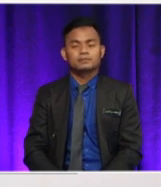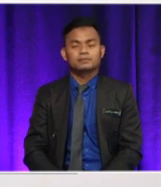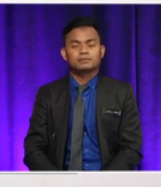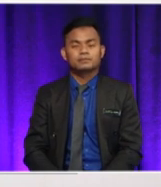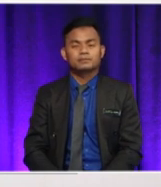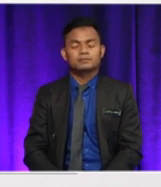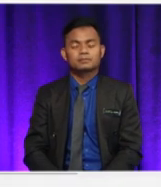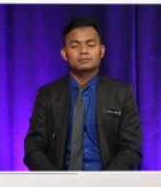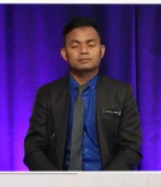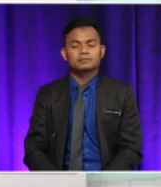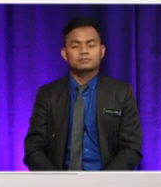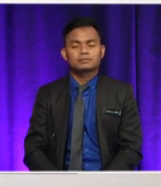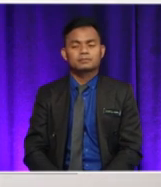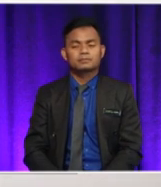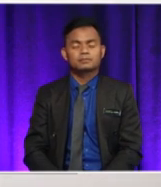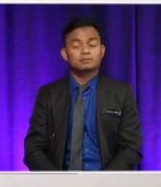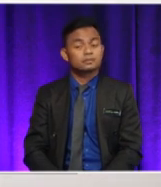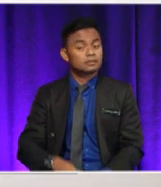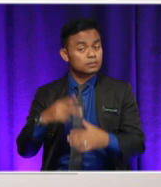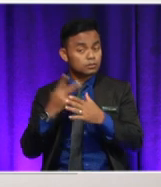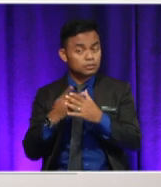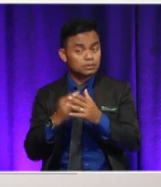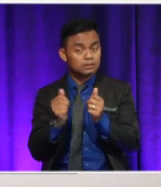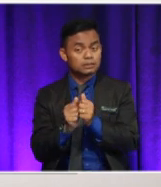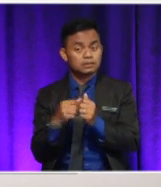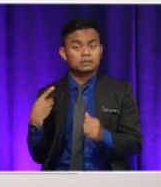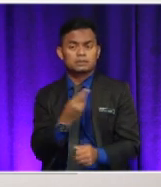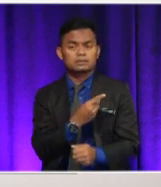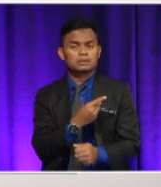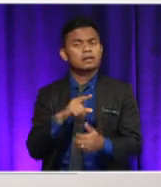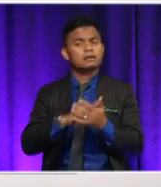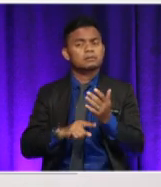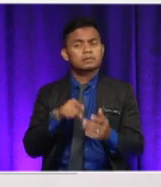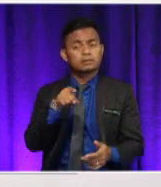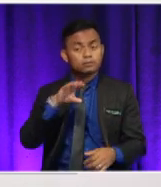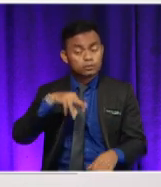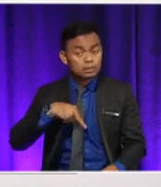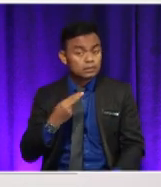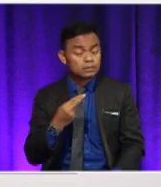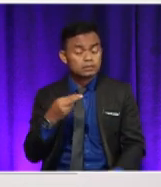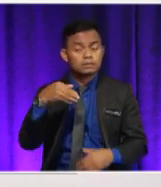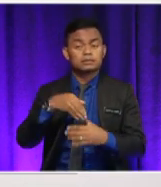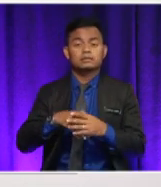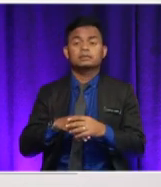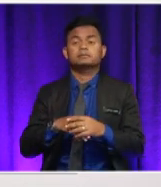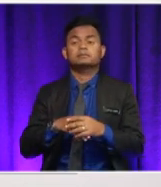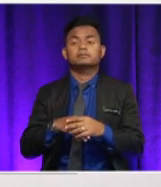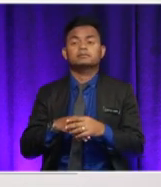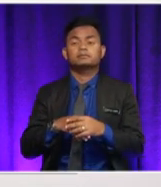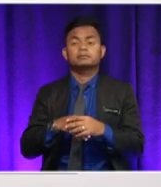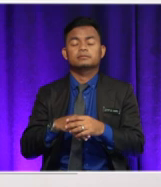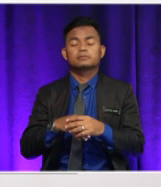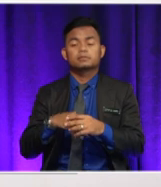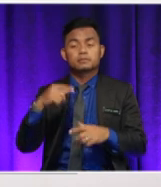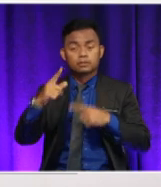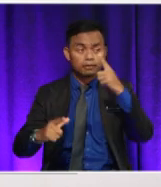to share with us what do you think about traveling? Yes, I really love traveling. It's because I get